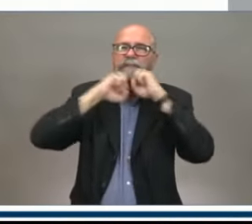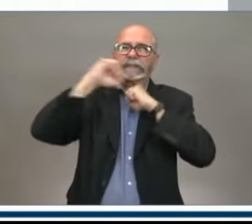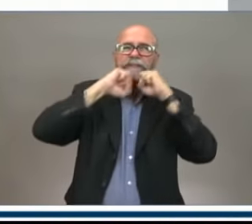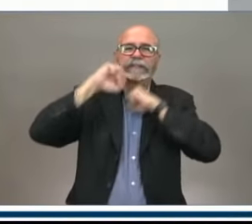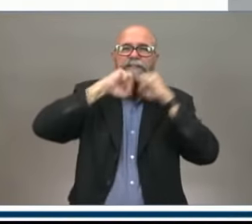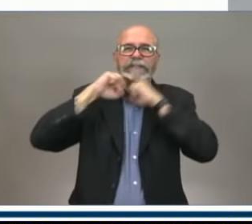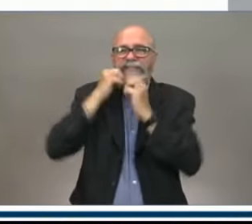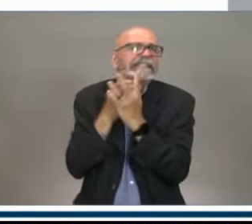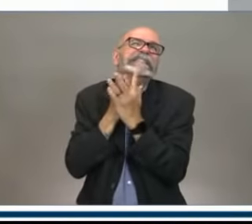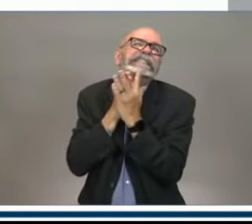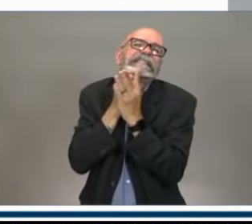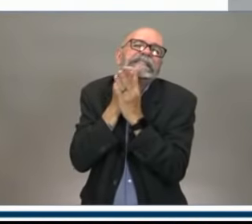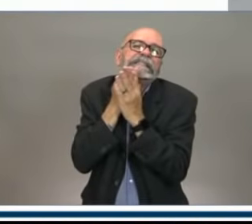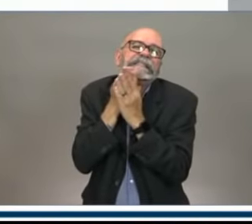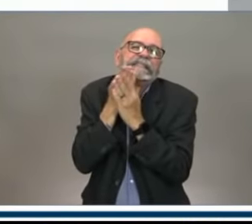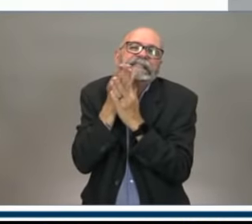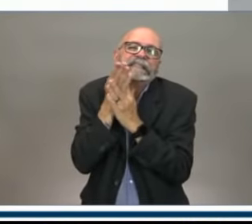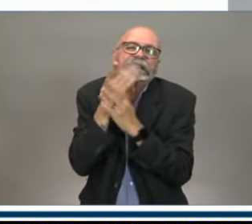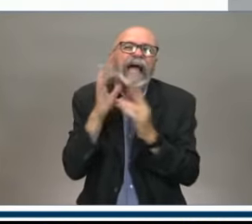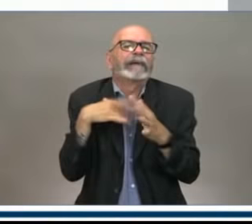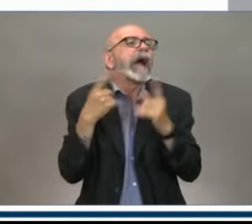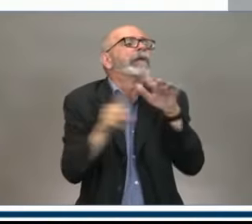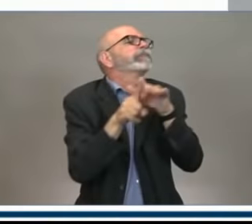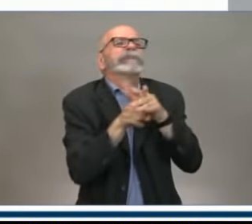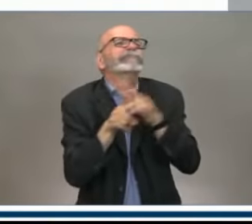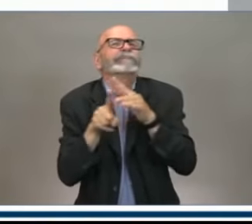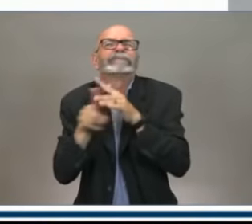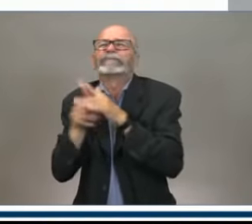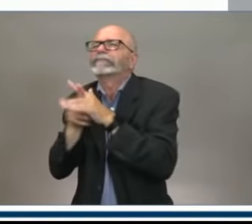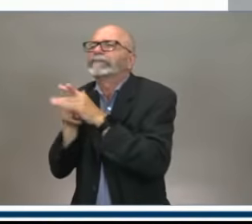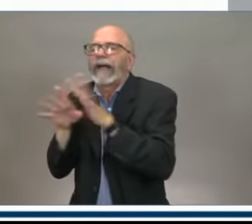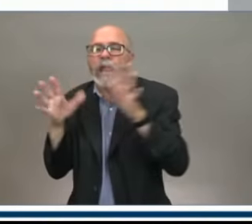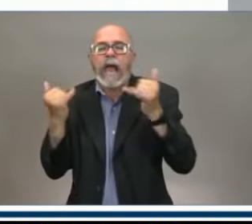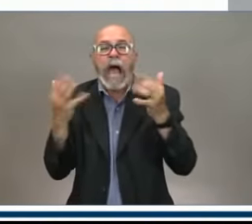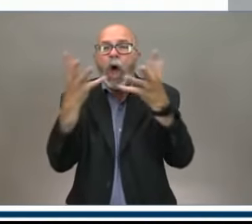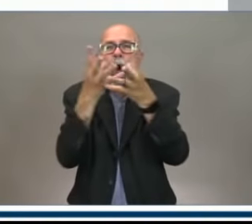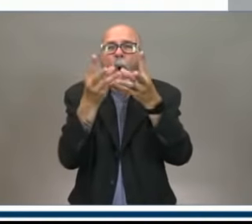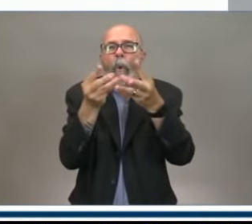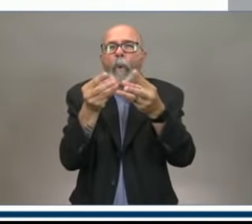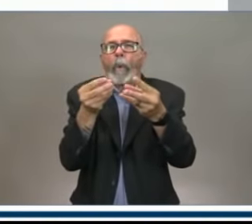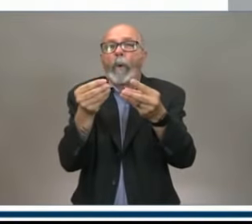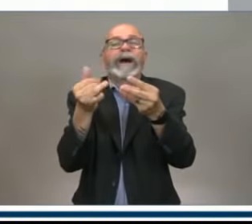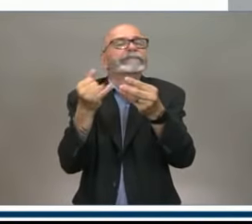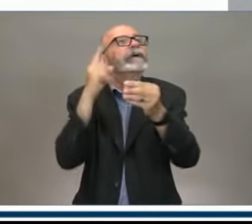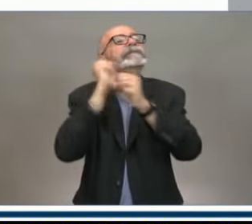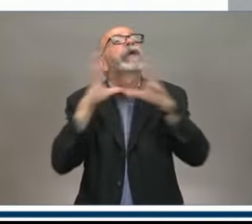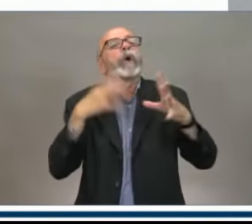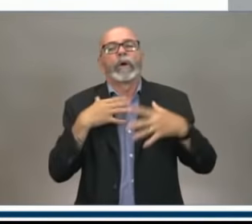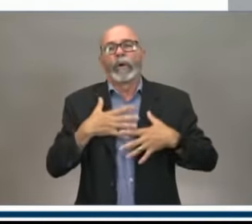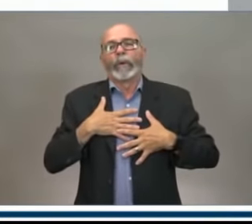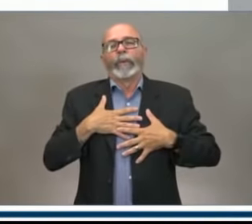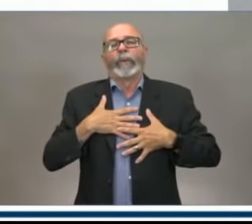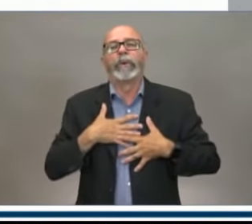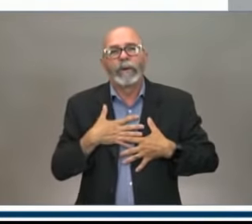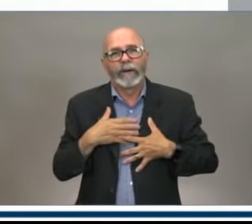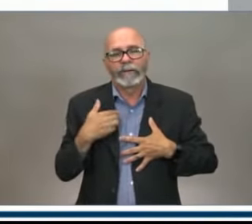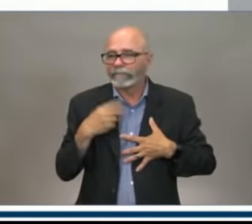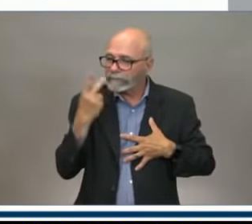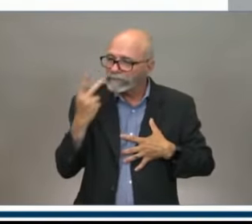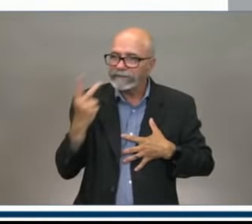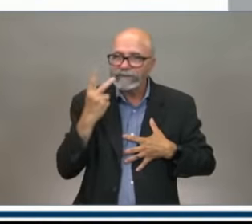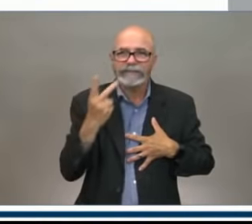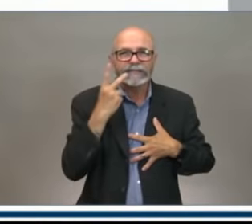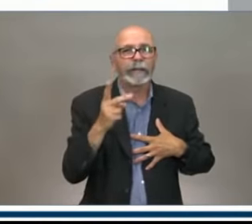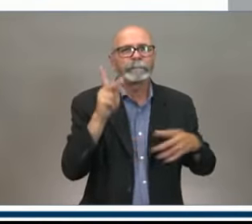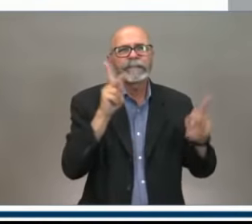other events in Nova Scotia. And what has really heartened me and really strengthened the work that I do is seeing how Nova Scotians